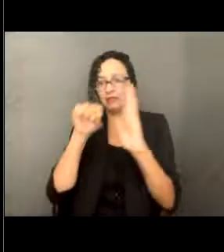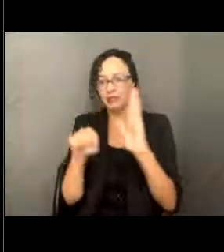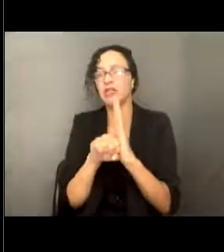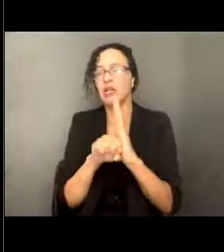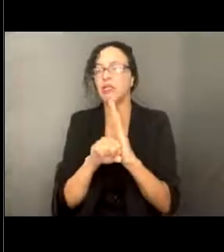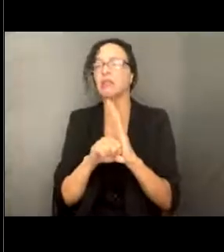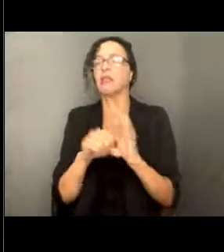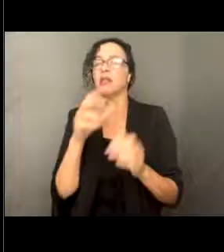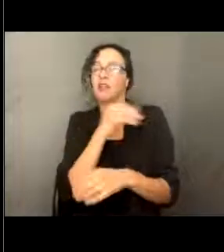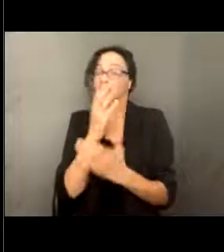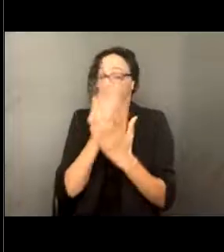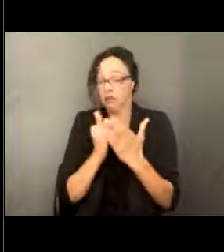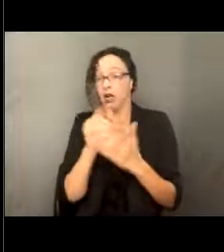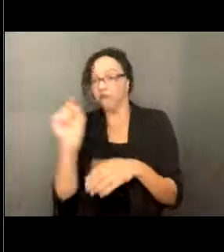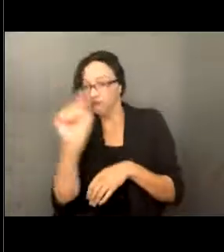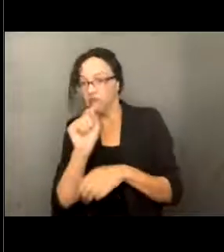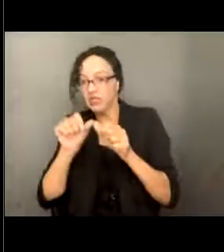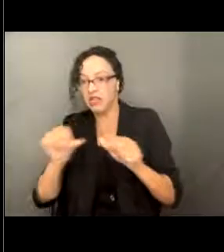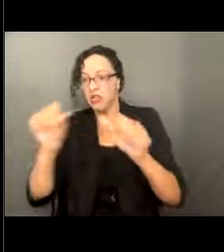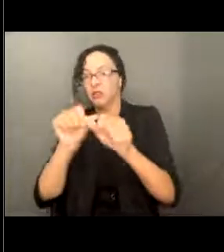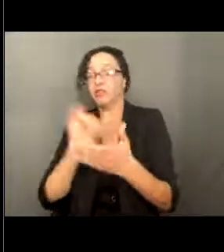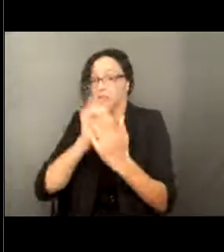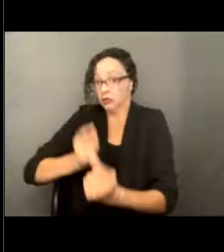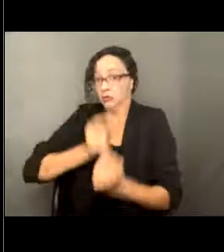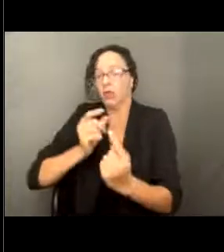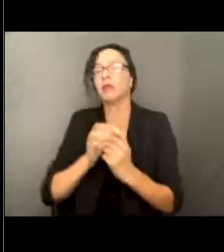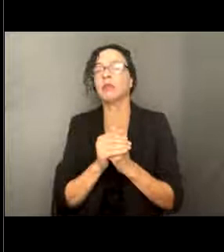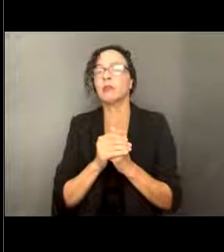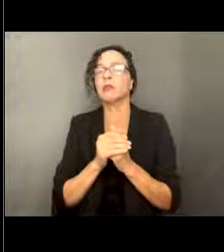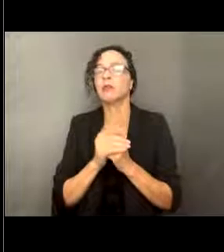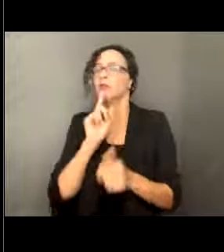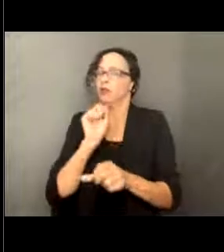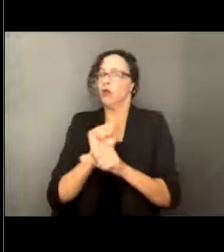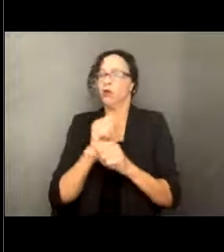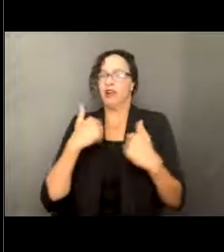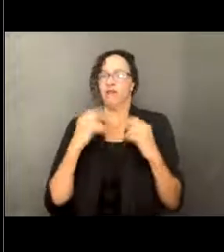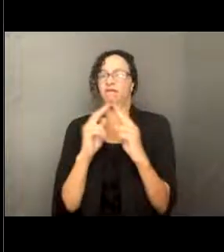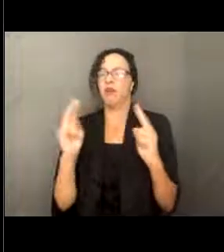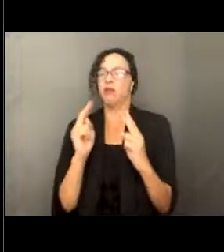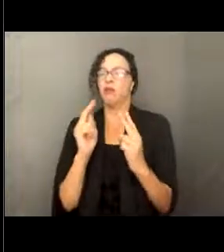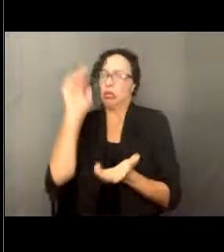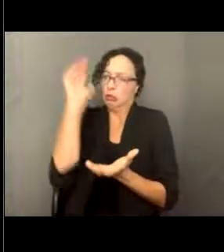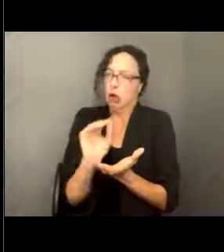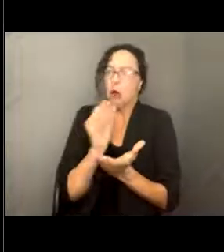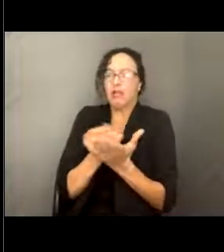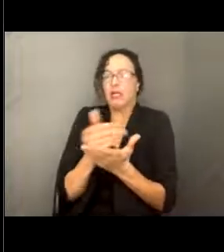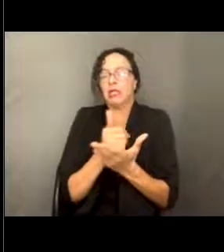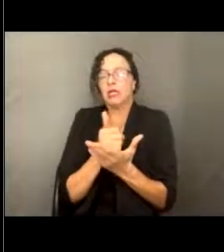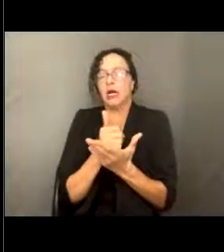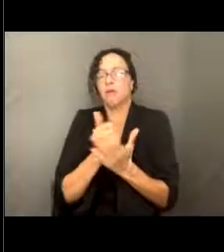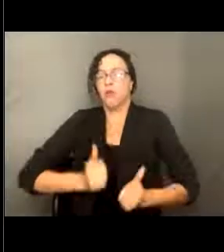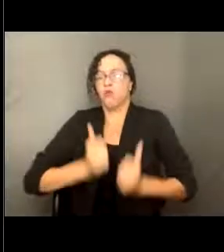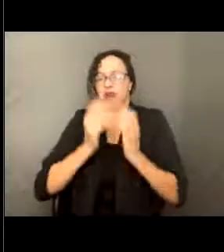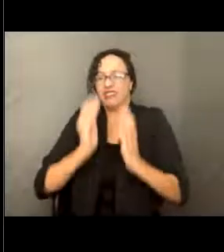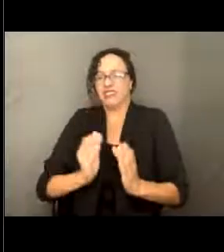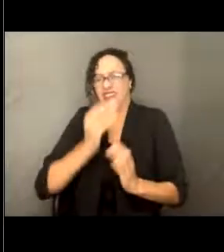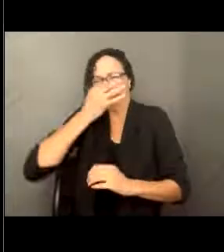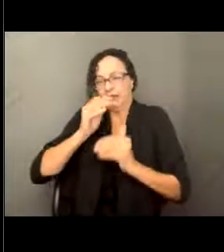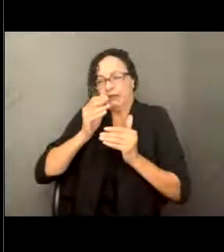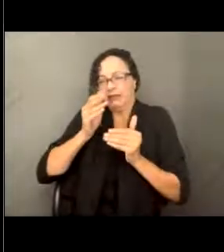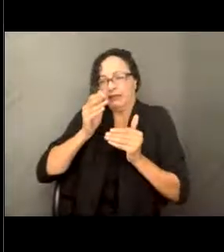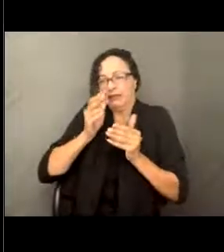because you literally have very low-income residents right next to Montecito. It